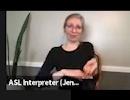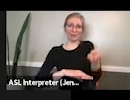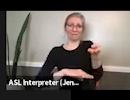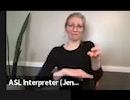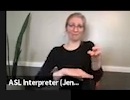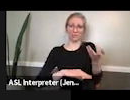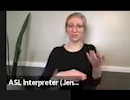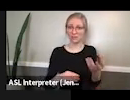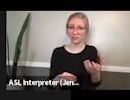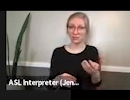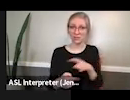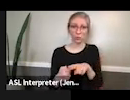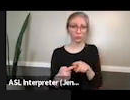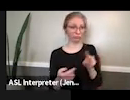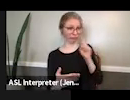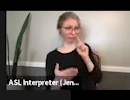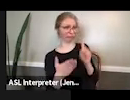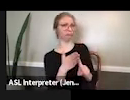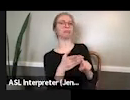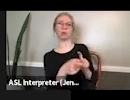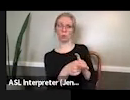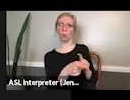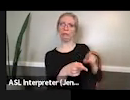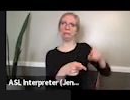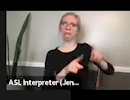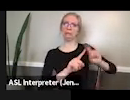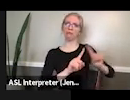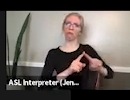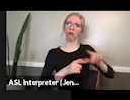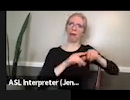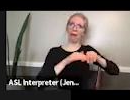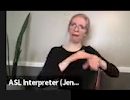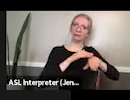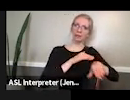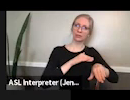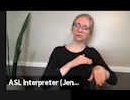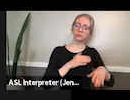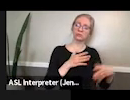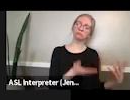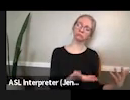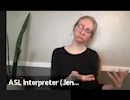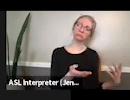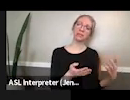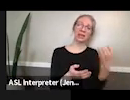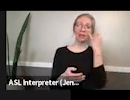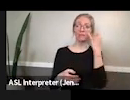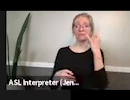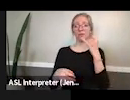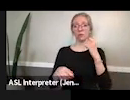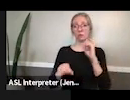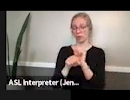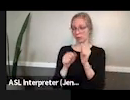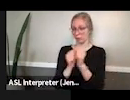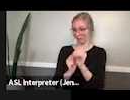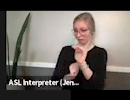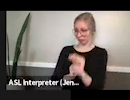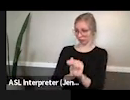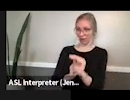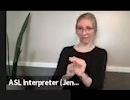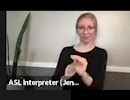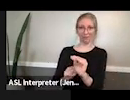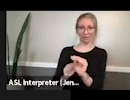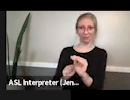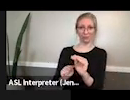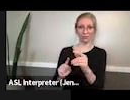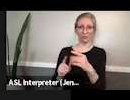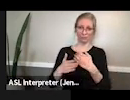you set eyes on them, they need something different. It would be lovely if, when we worked with a little one from birth